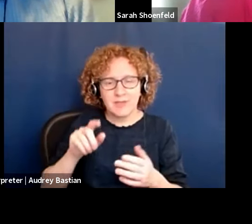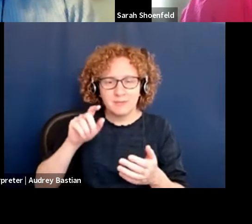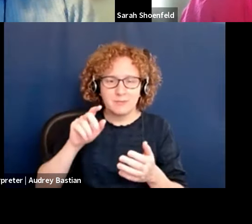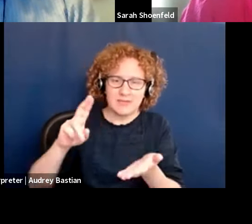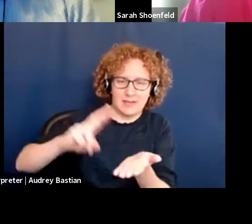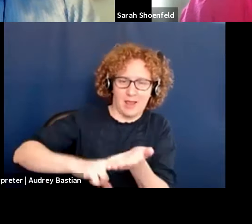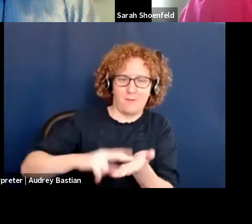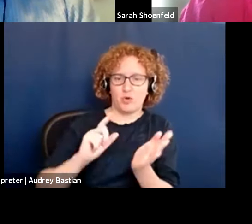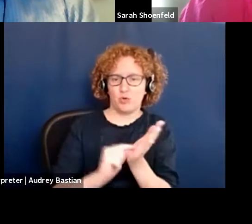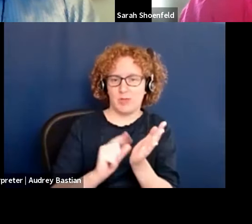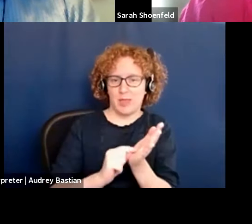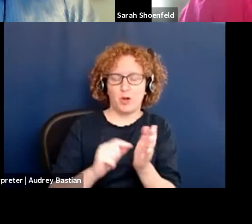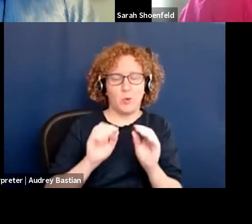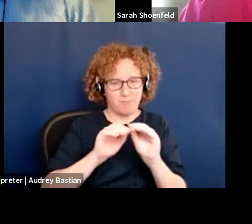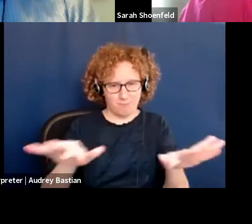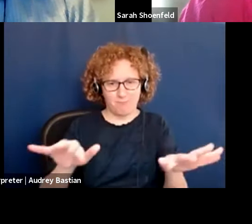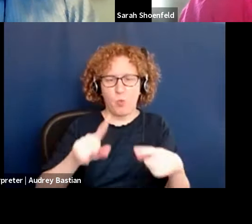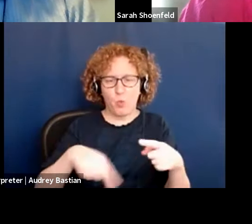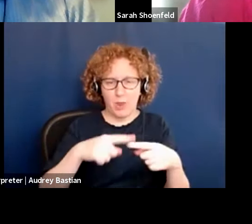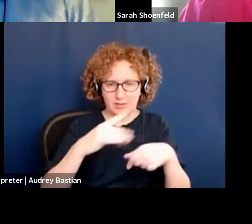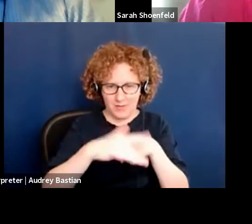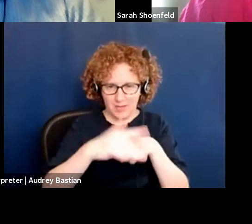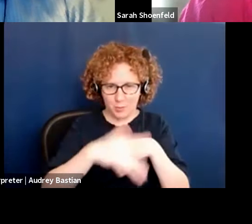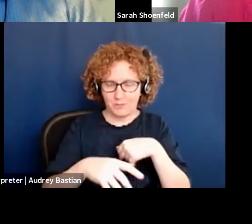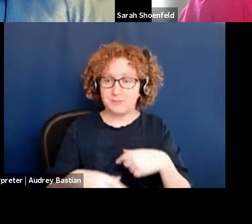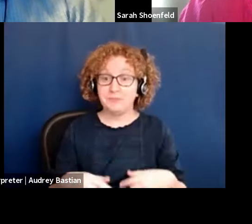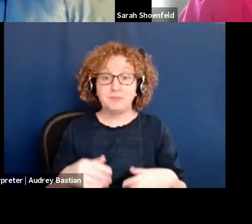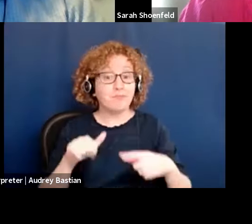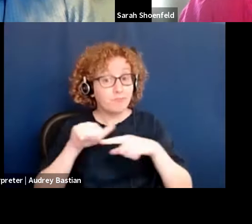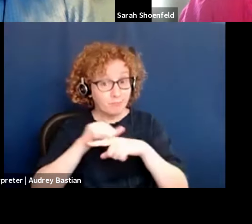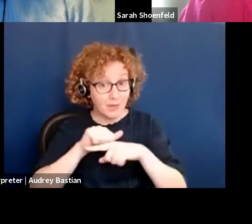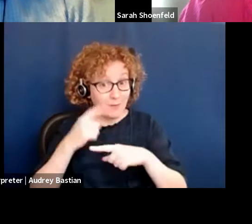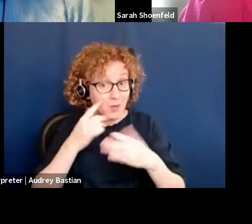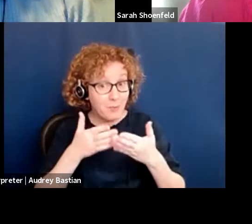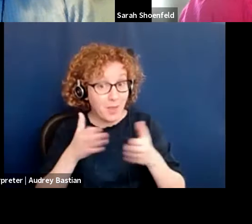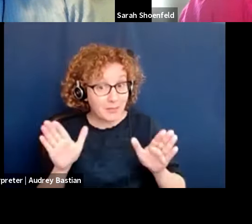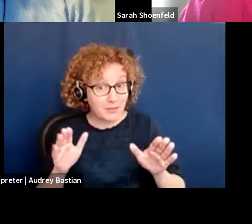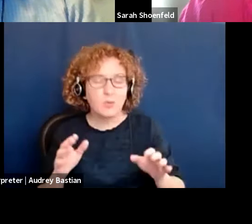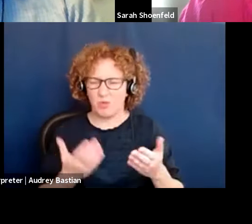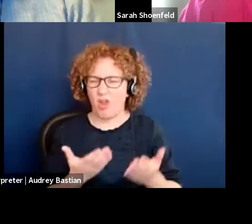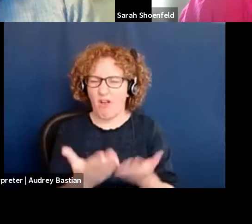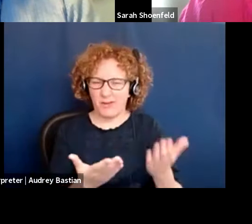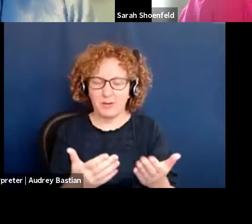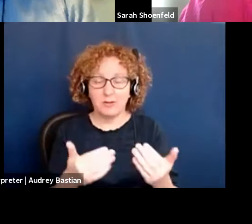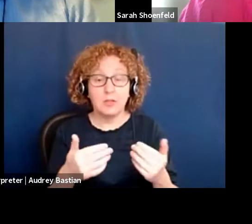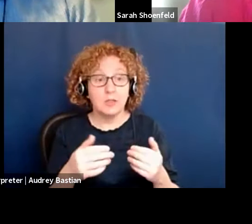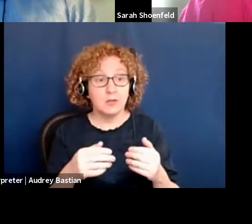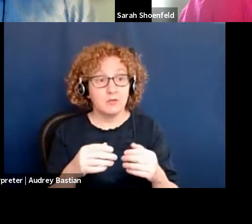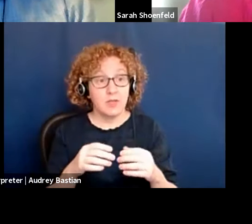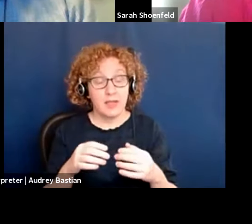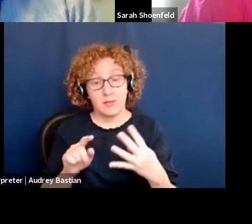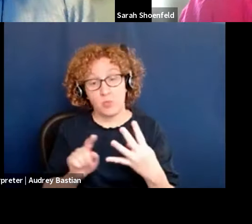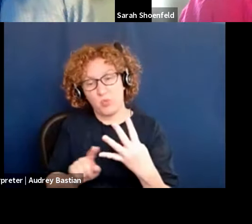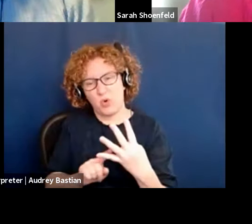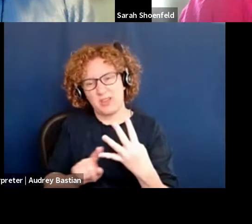are out. We also offer trainings to the public, and we're planning on scheduling another one of those training sessions towards the end of